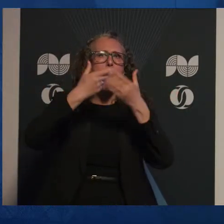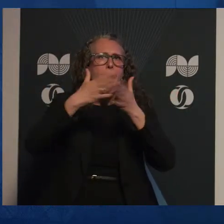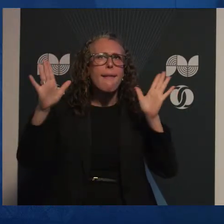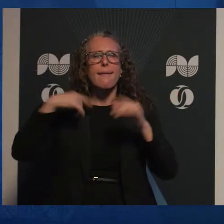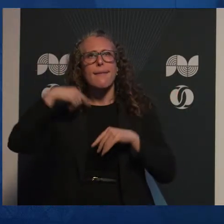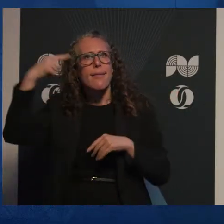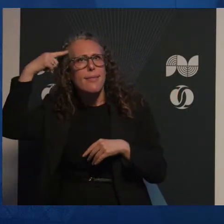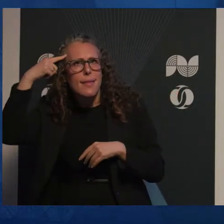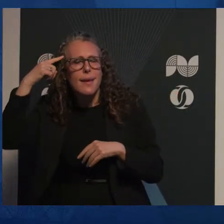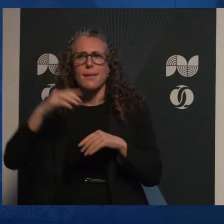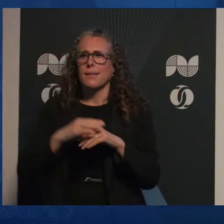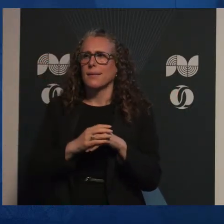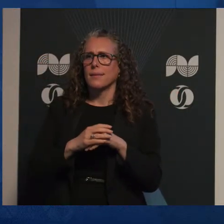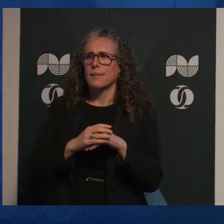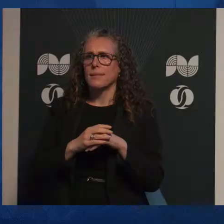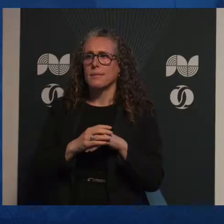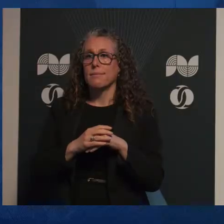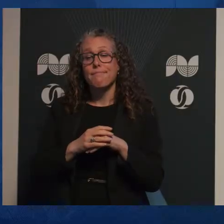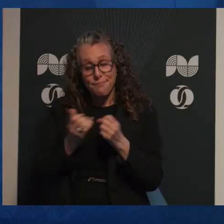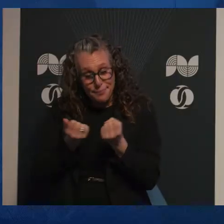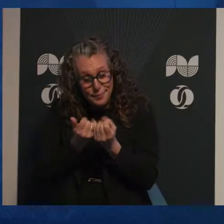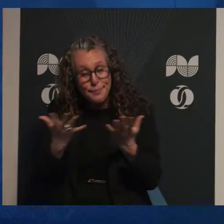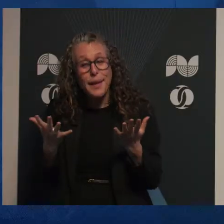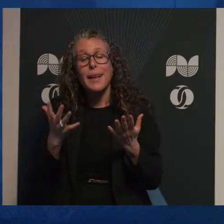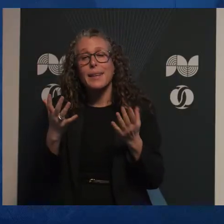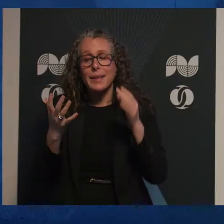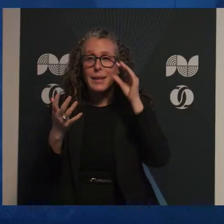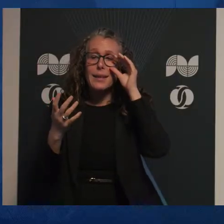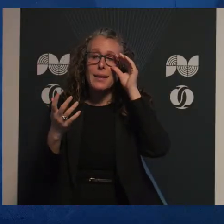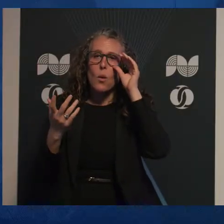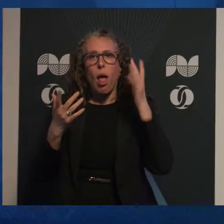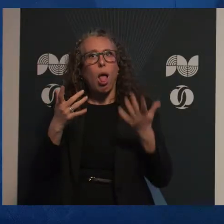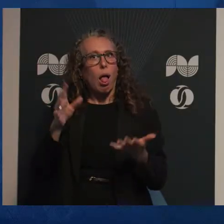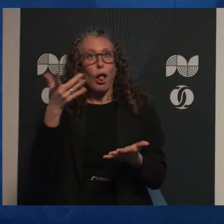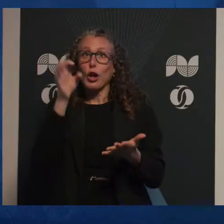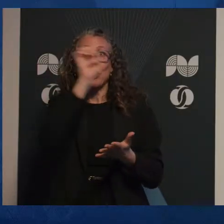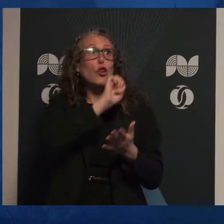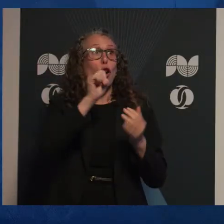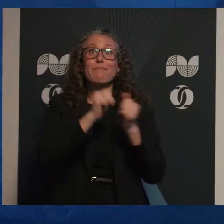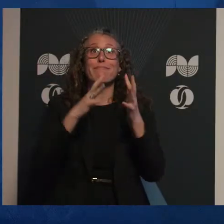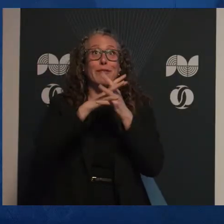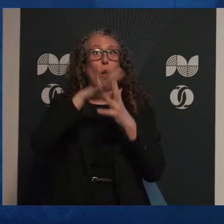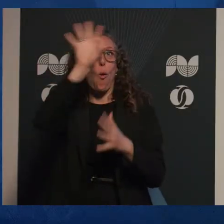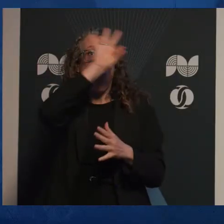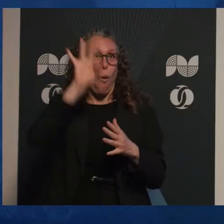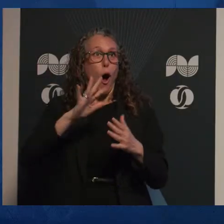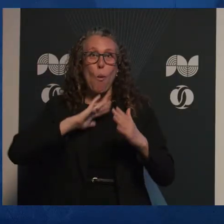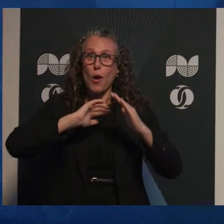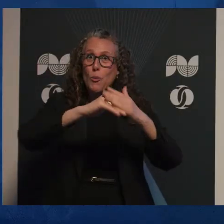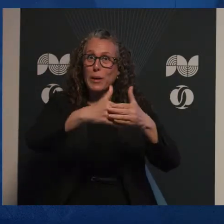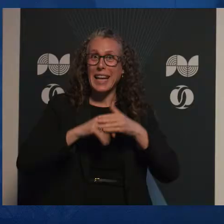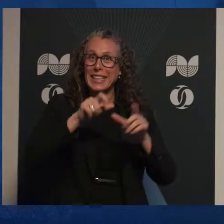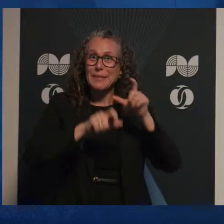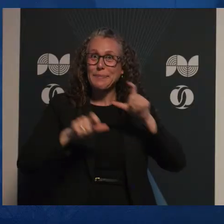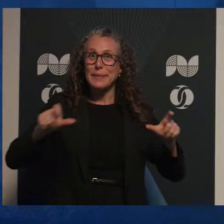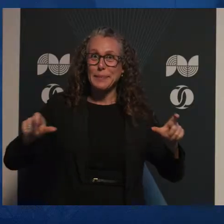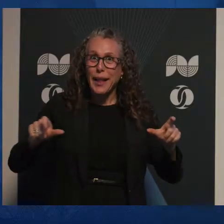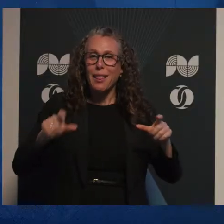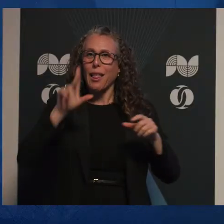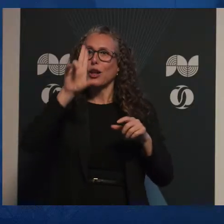of the values on which many of the European Union, was founded and which underpin the UN